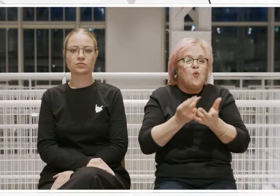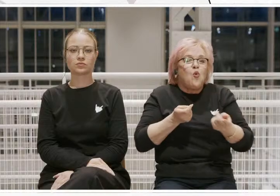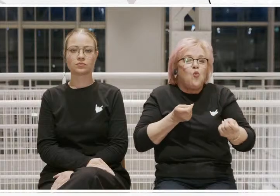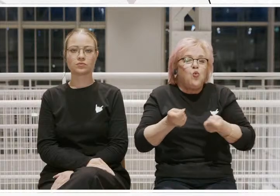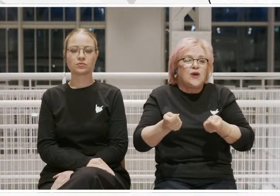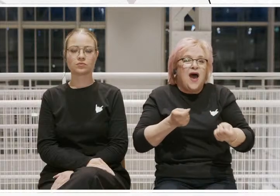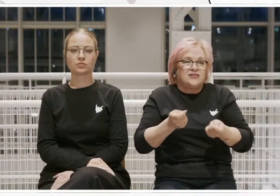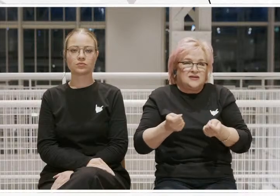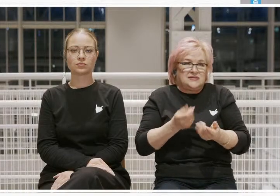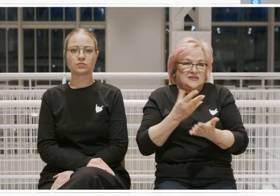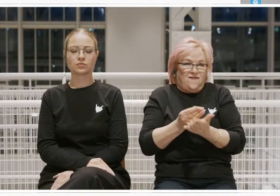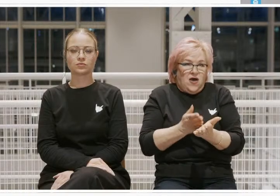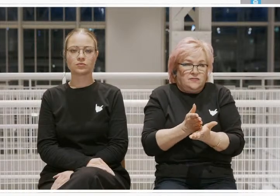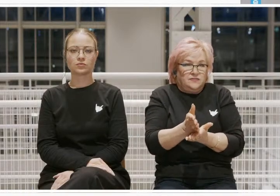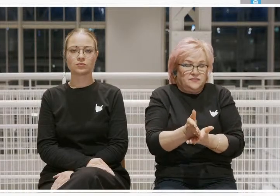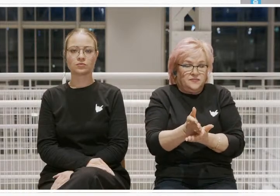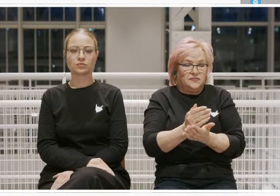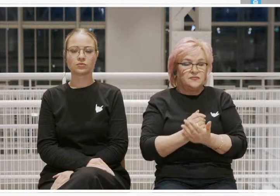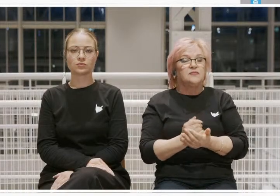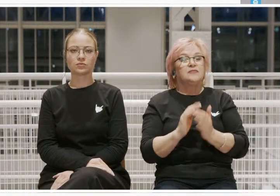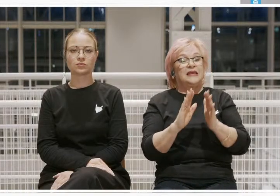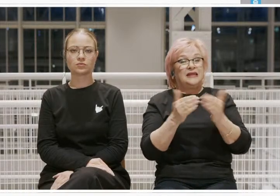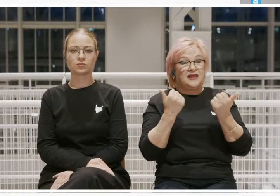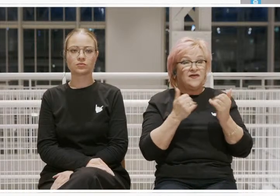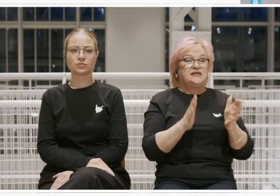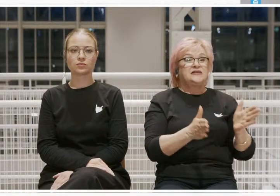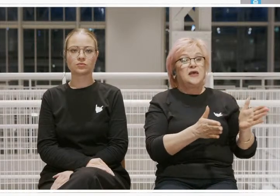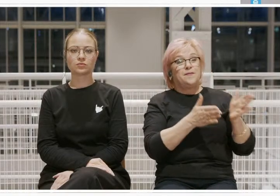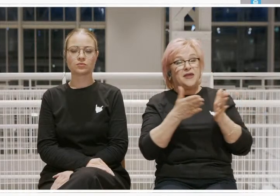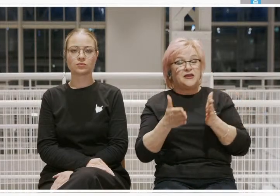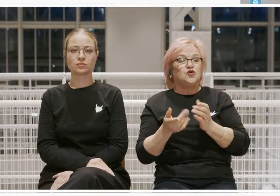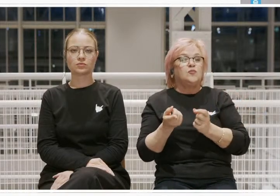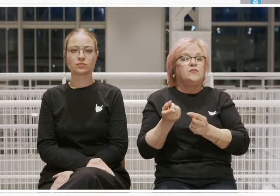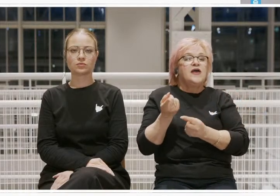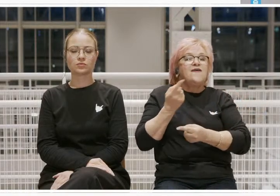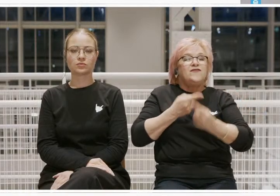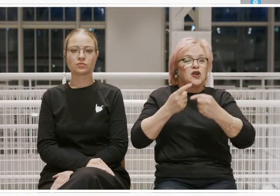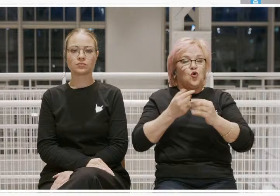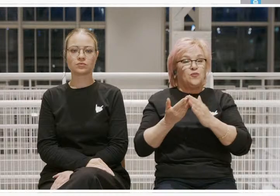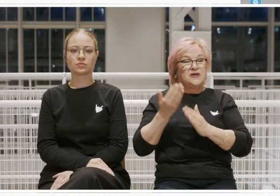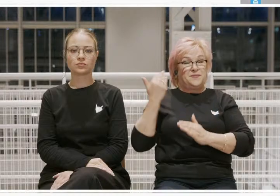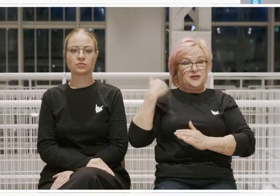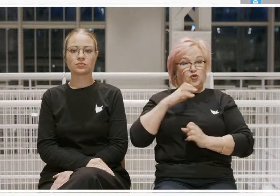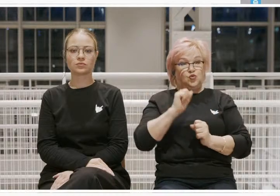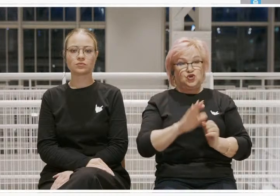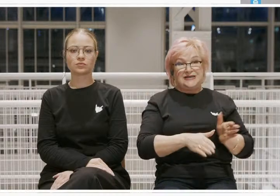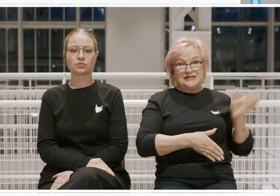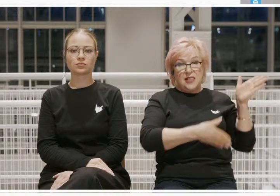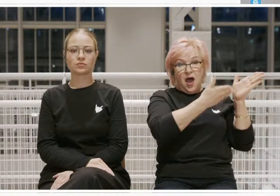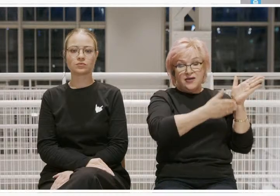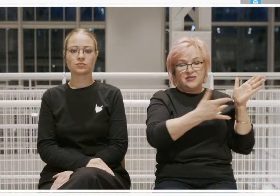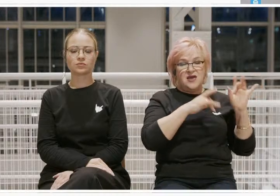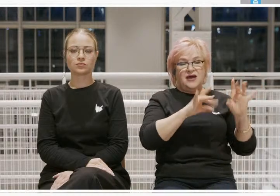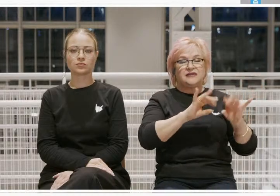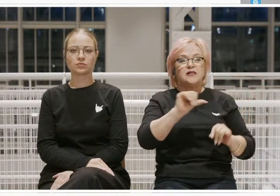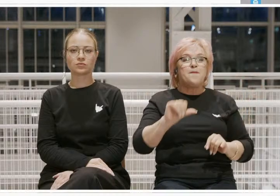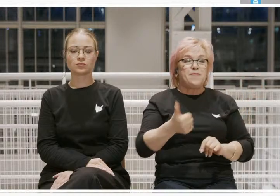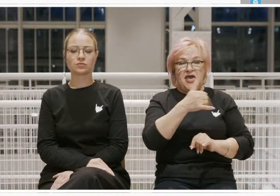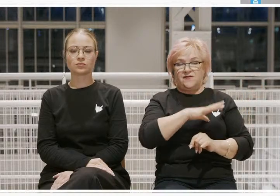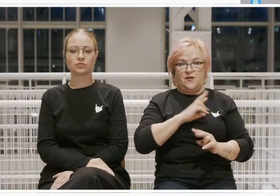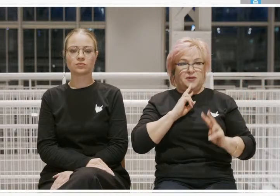So maybe we can go back to the slide about the first Biennial. So the first